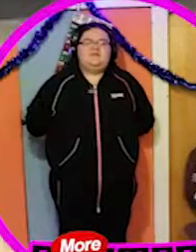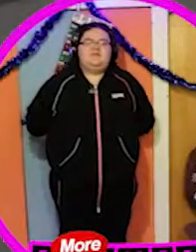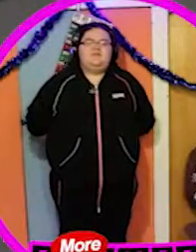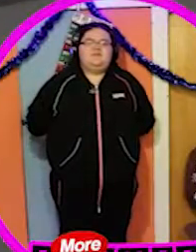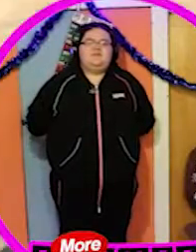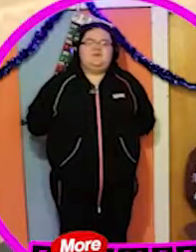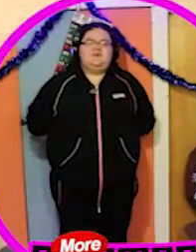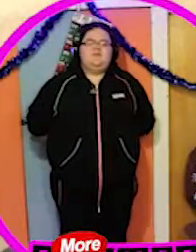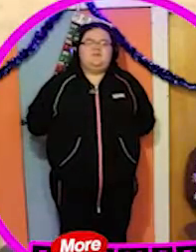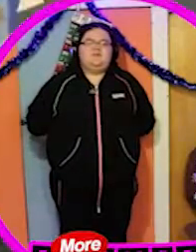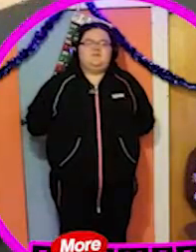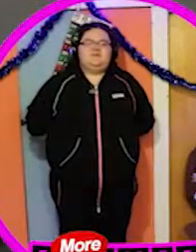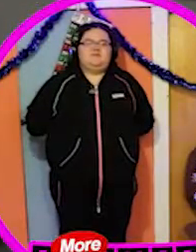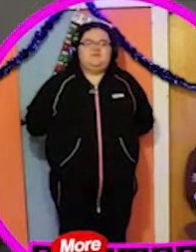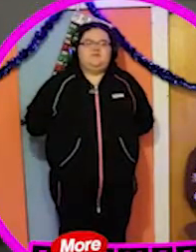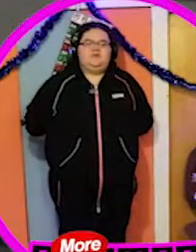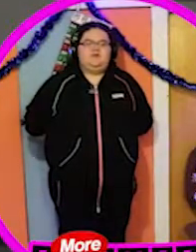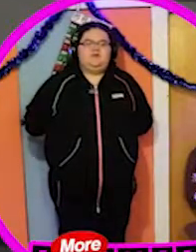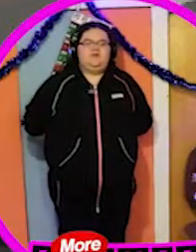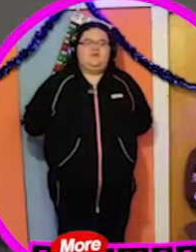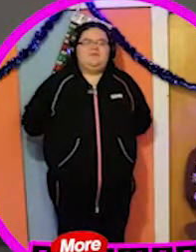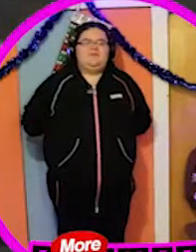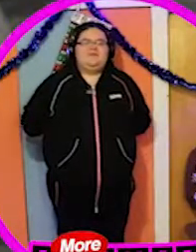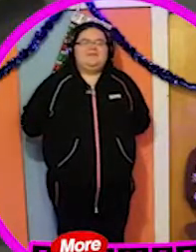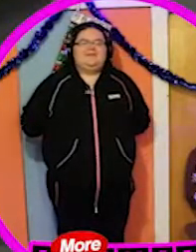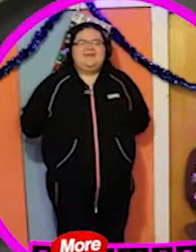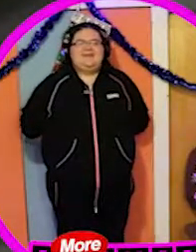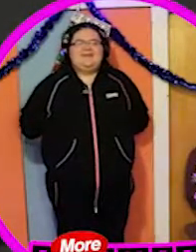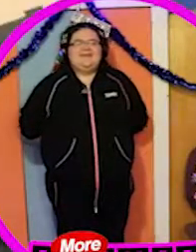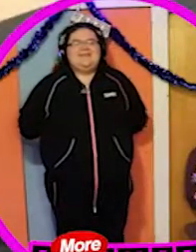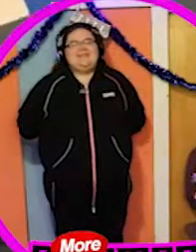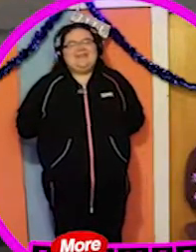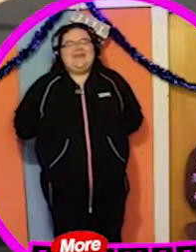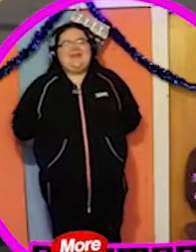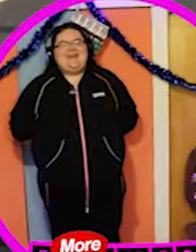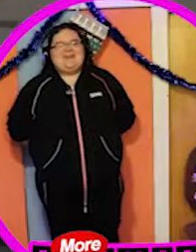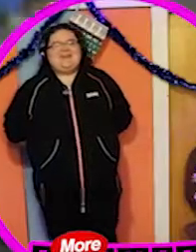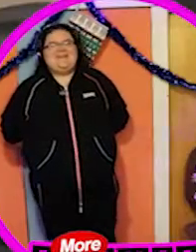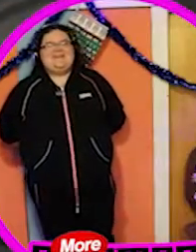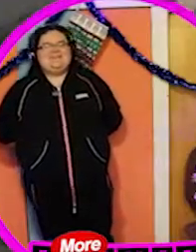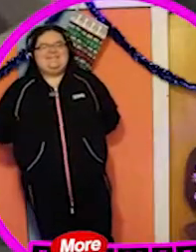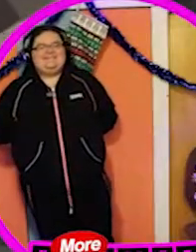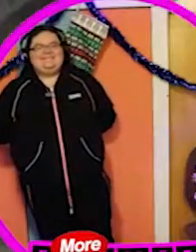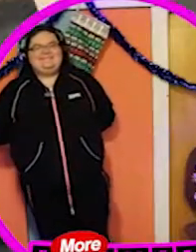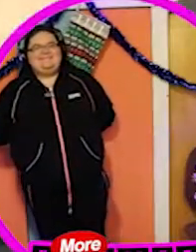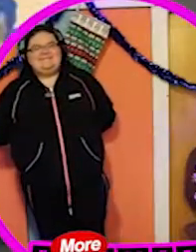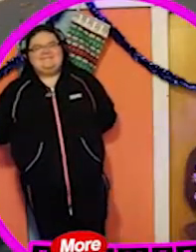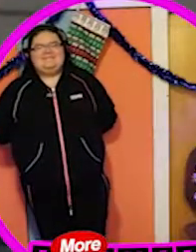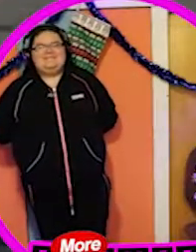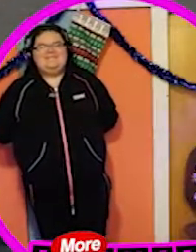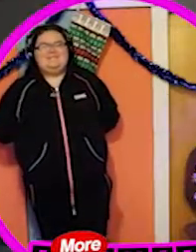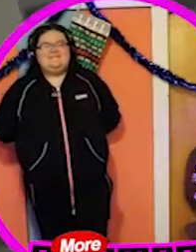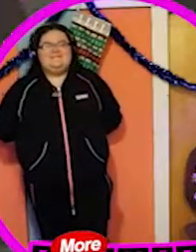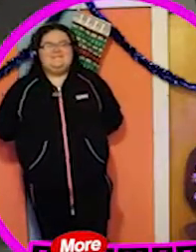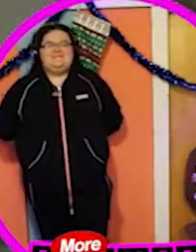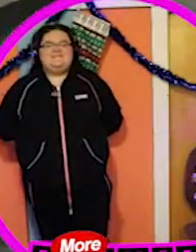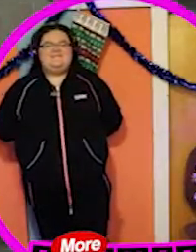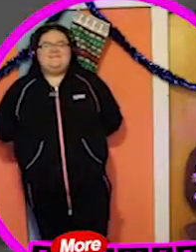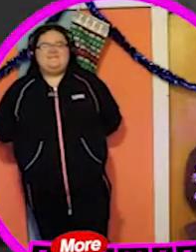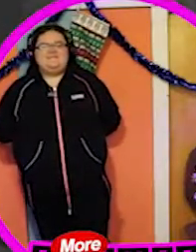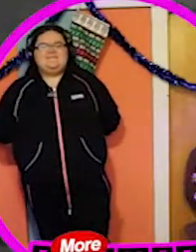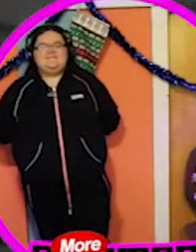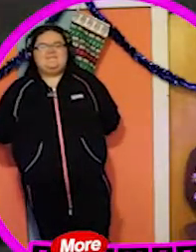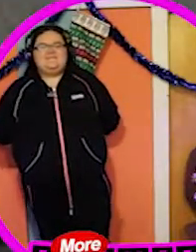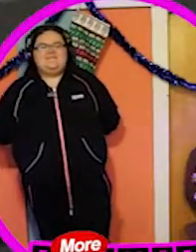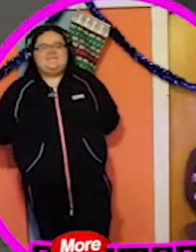I don't want to pass a bomb. I think if you fall off your car, that's usually what happens when you fall off your train. Yeah, I think. I